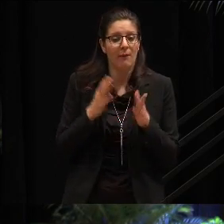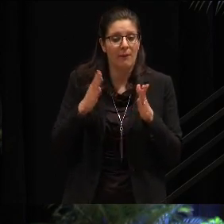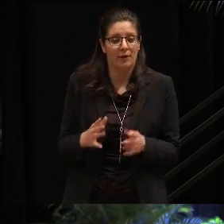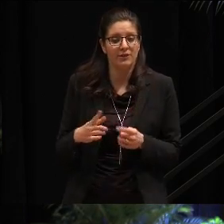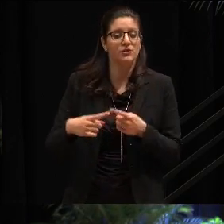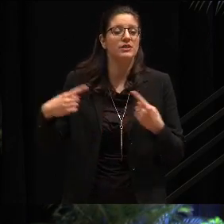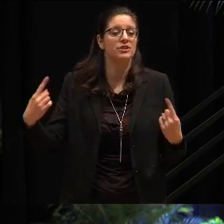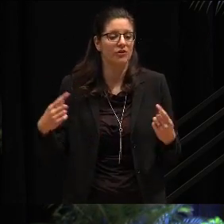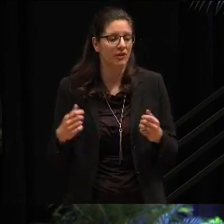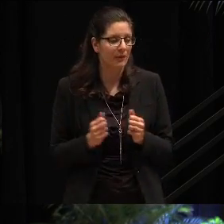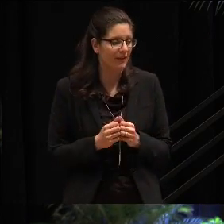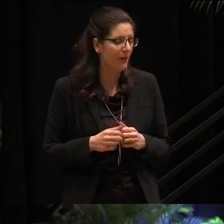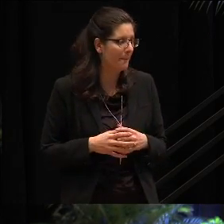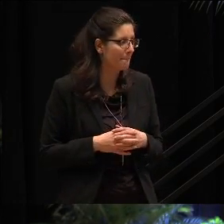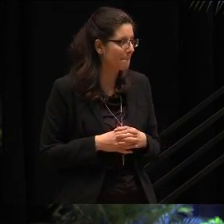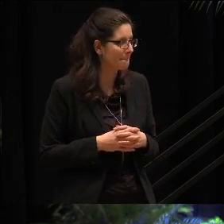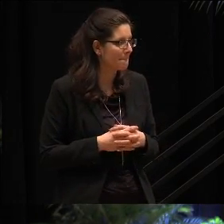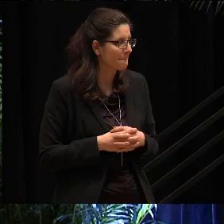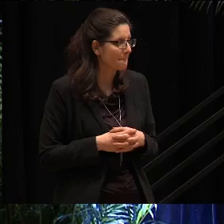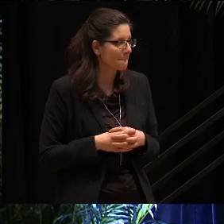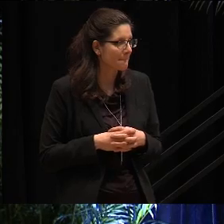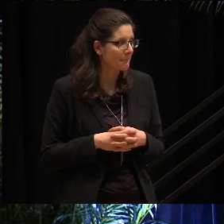disagree with?